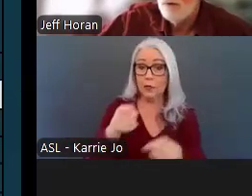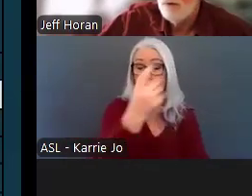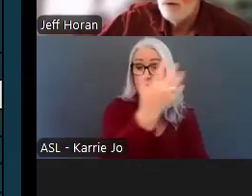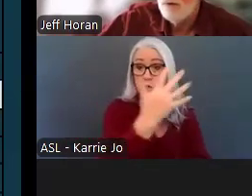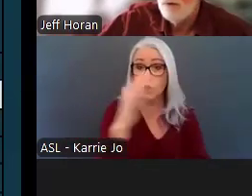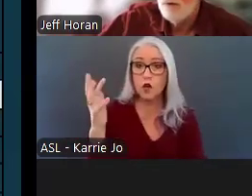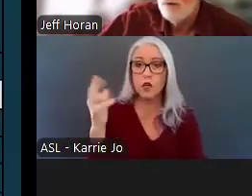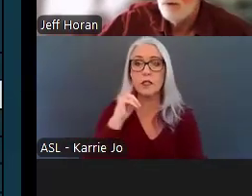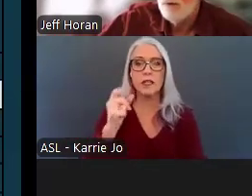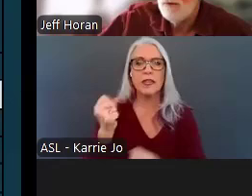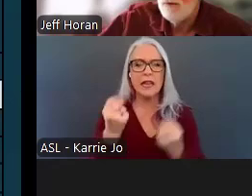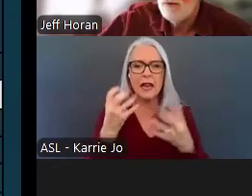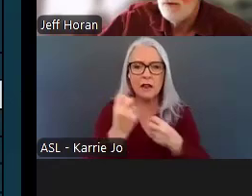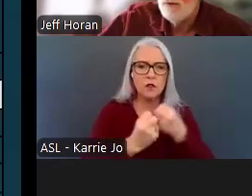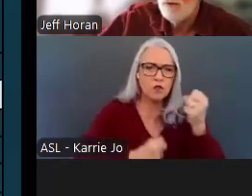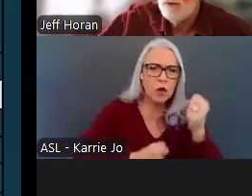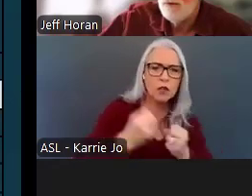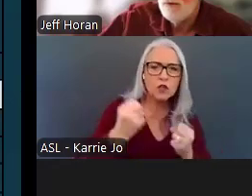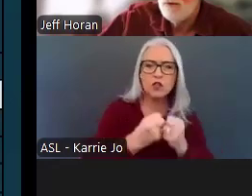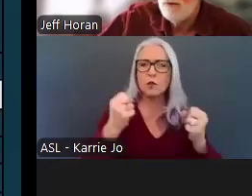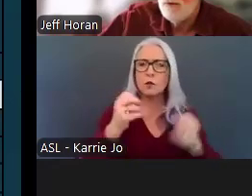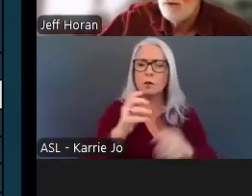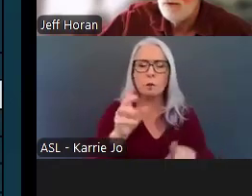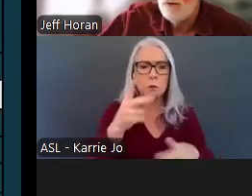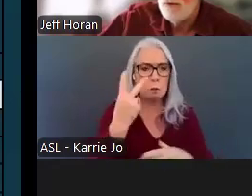vertical and horizontal complexity, for